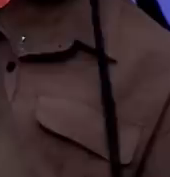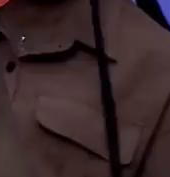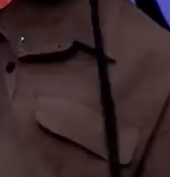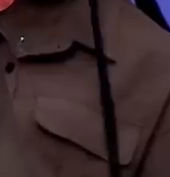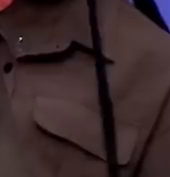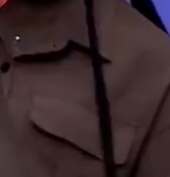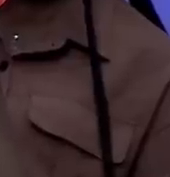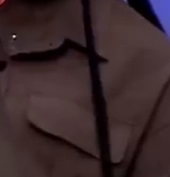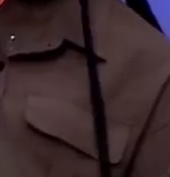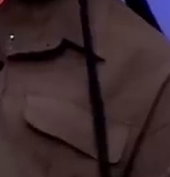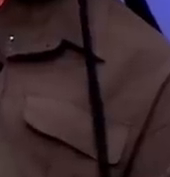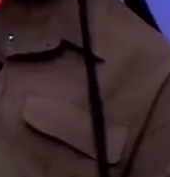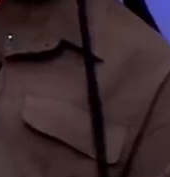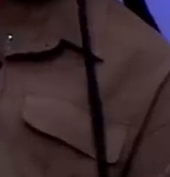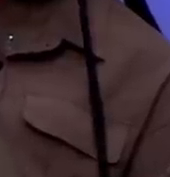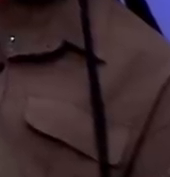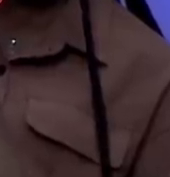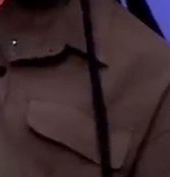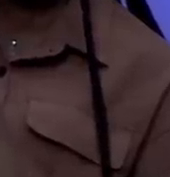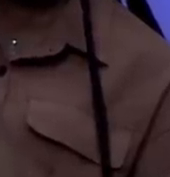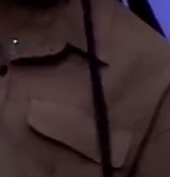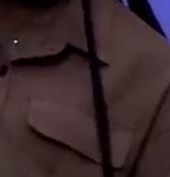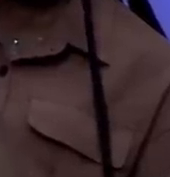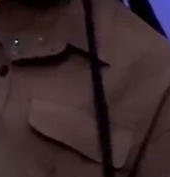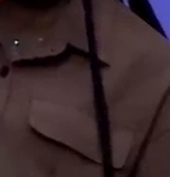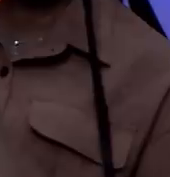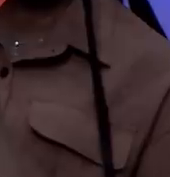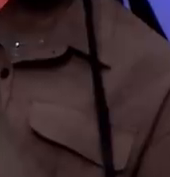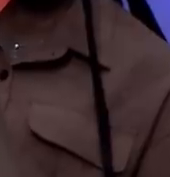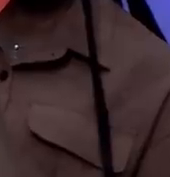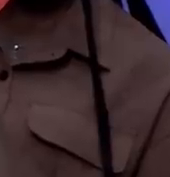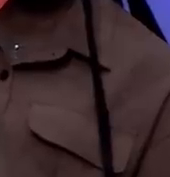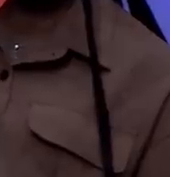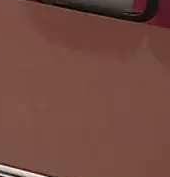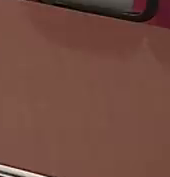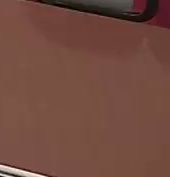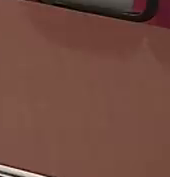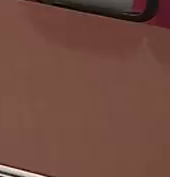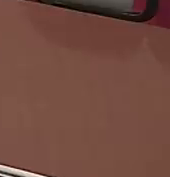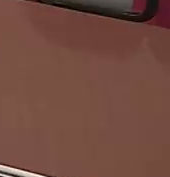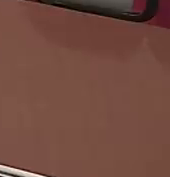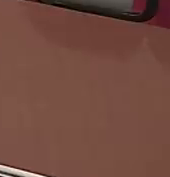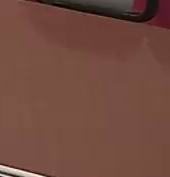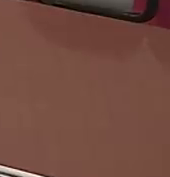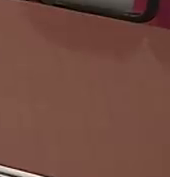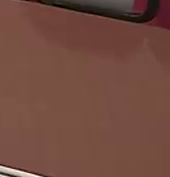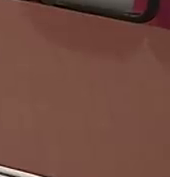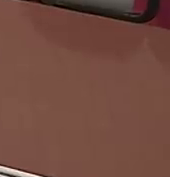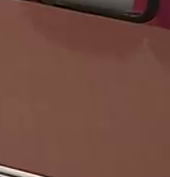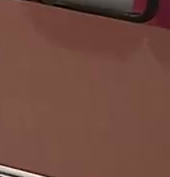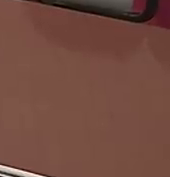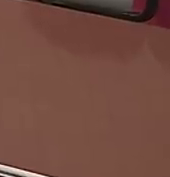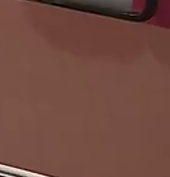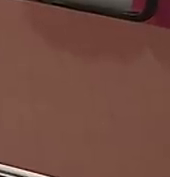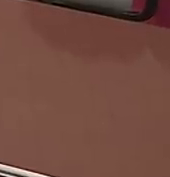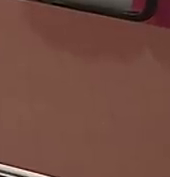were dating and abandoned her with the baby. She claims to have been solely responsible for the child's delivery,